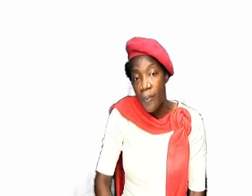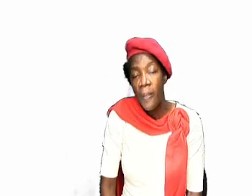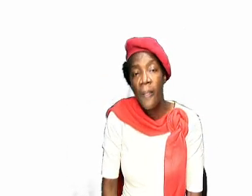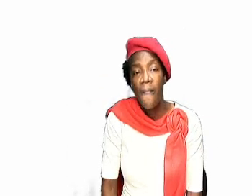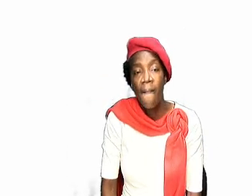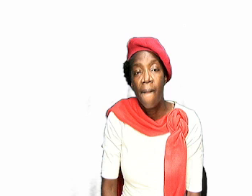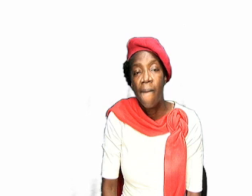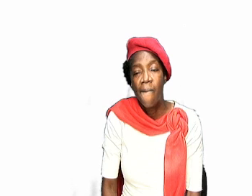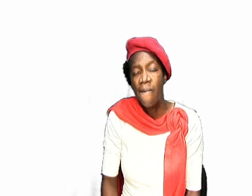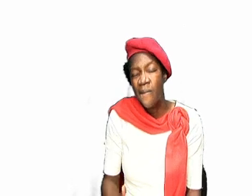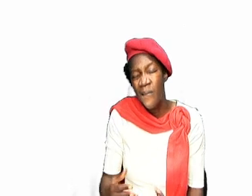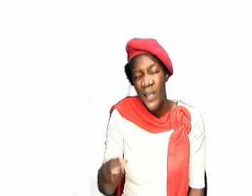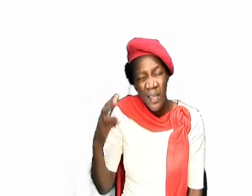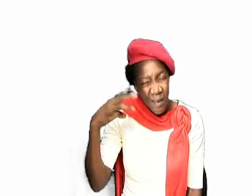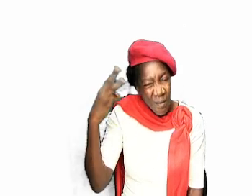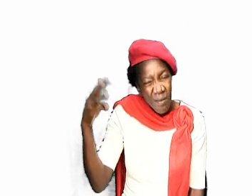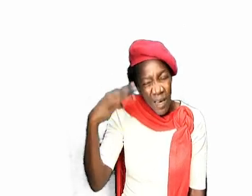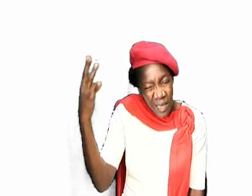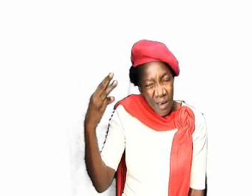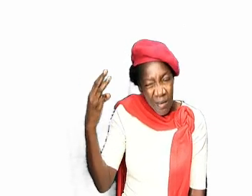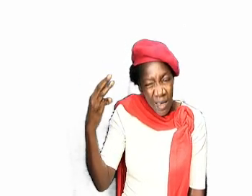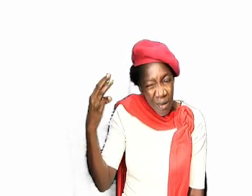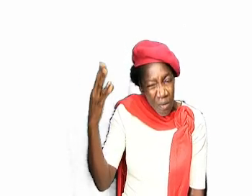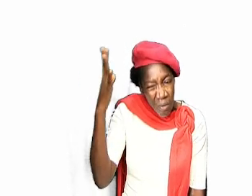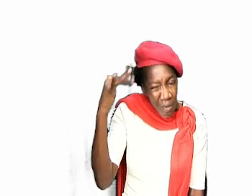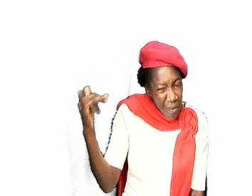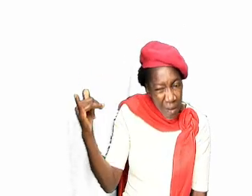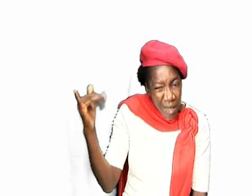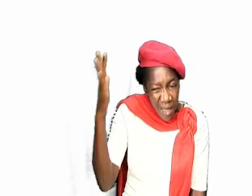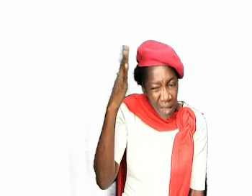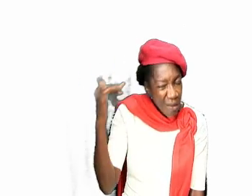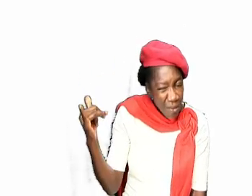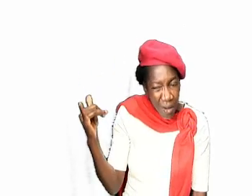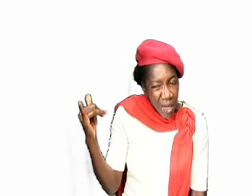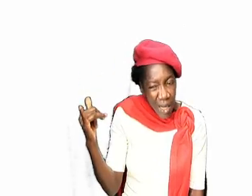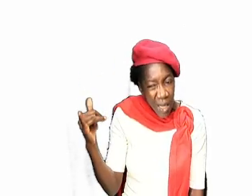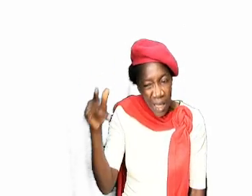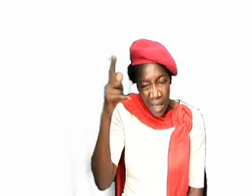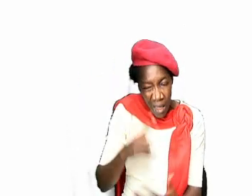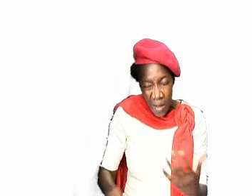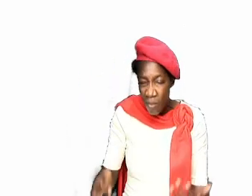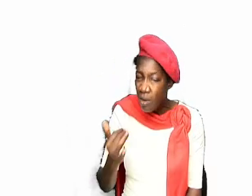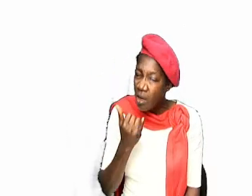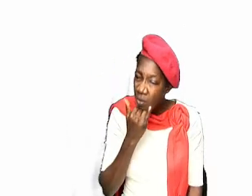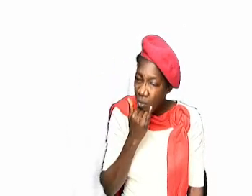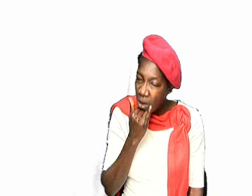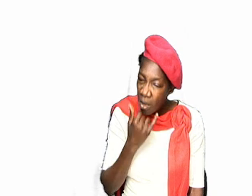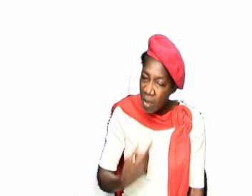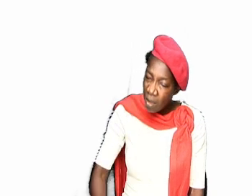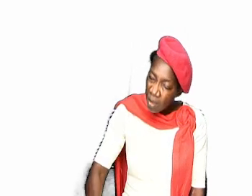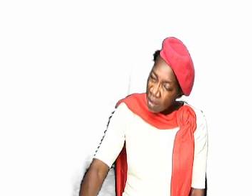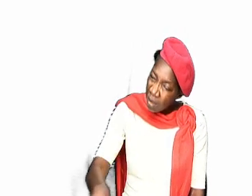So you might be wondering, why? What am I doing wrong? I would suggest